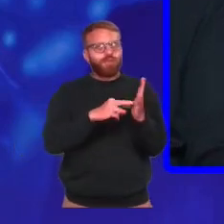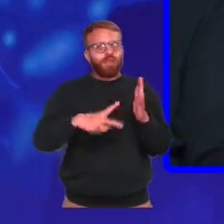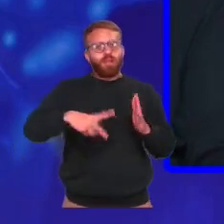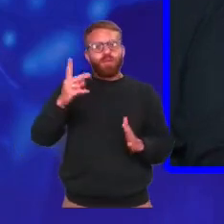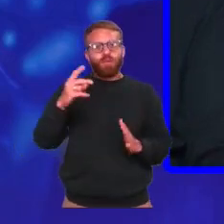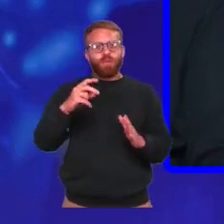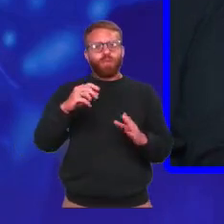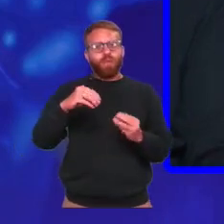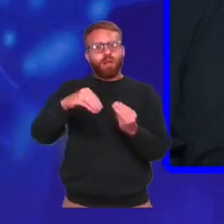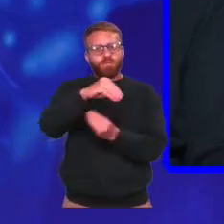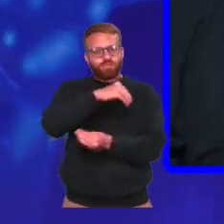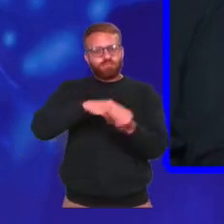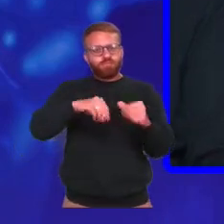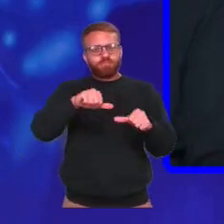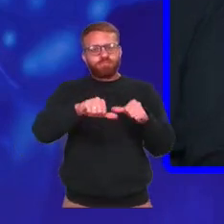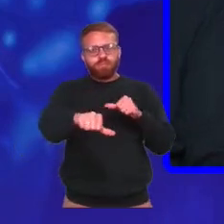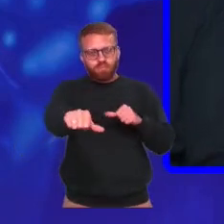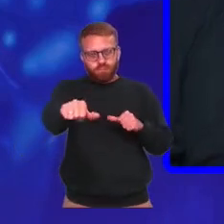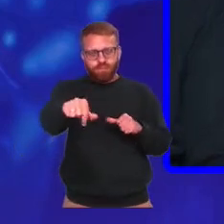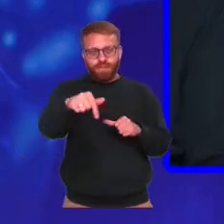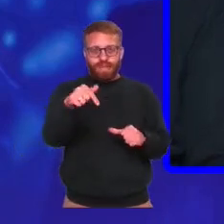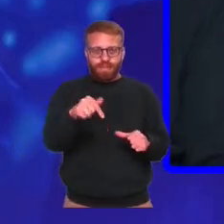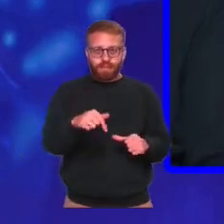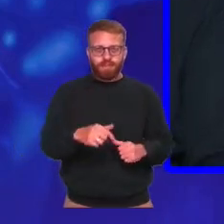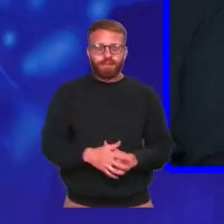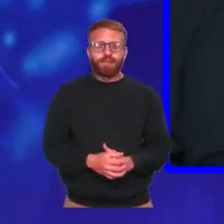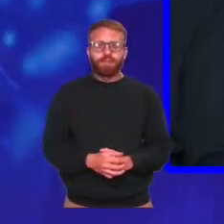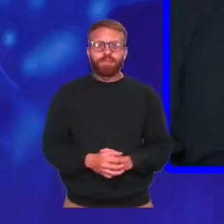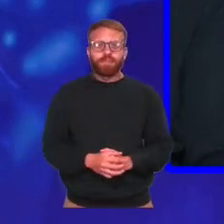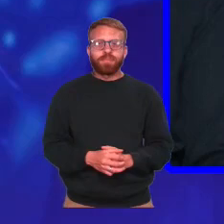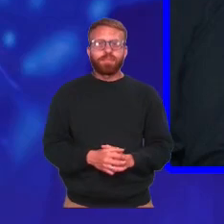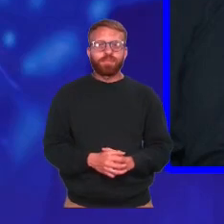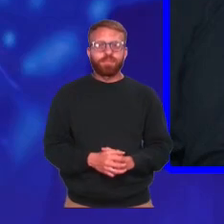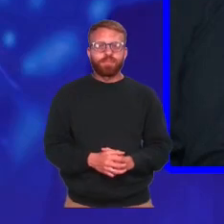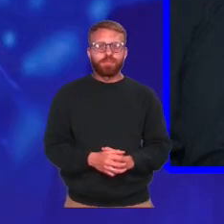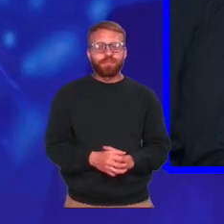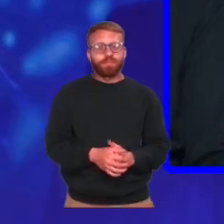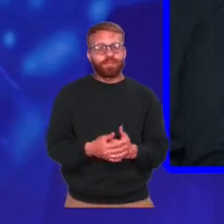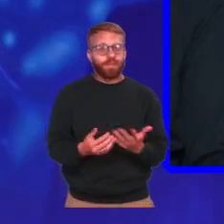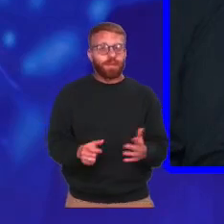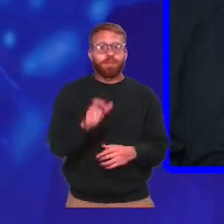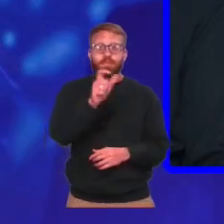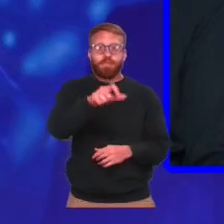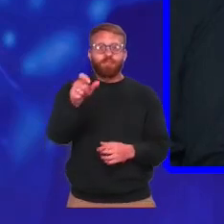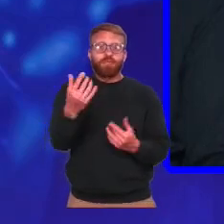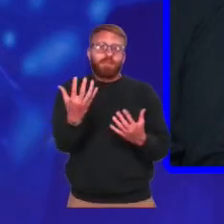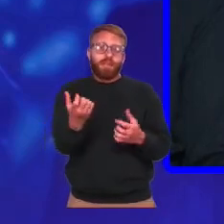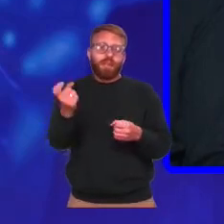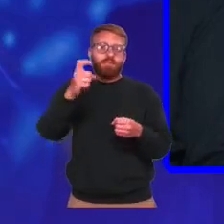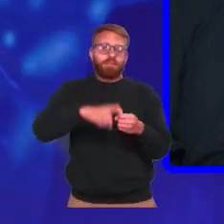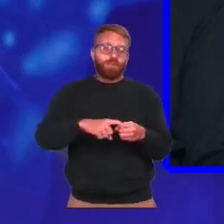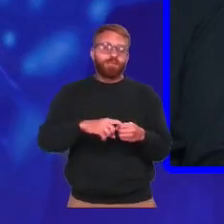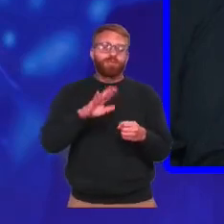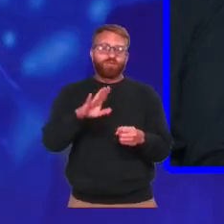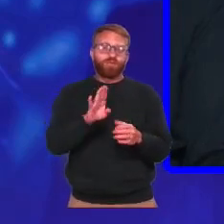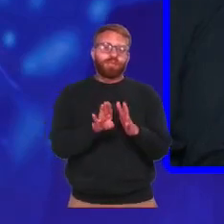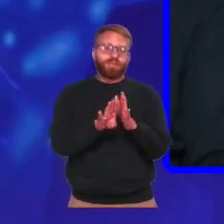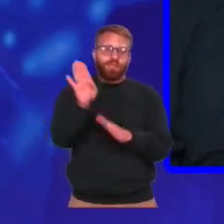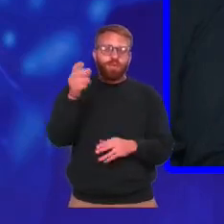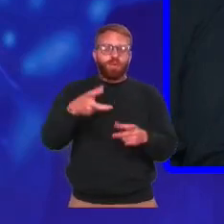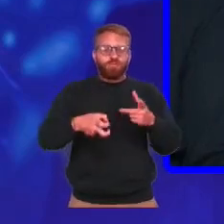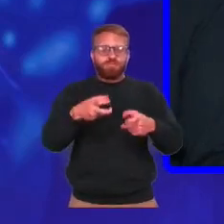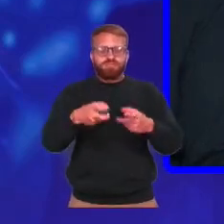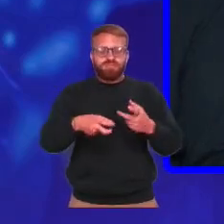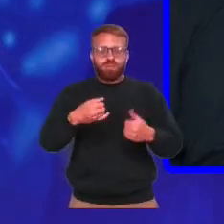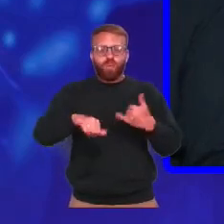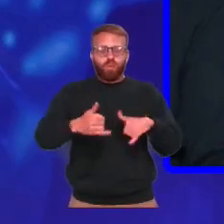mind, I think, for people that want to get into AAA game development is that assets